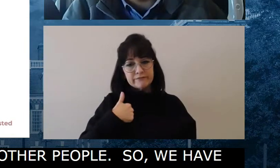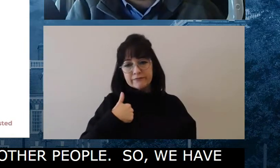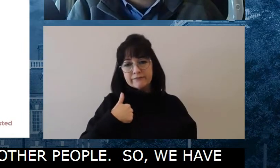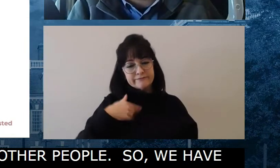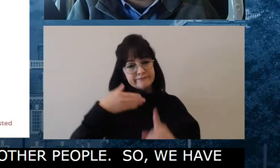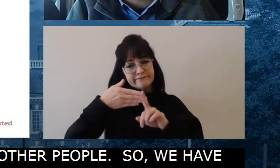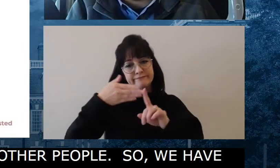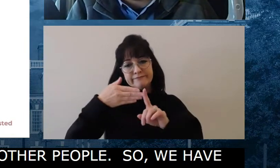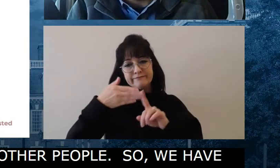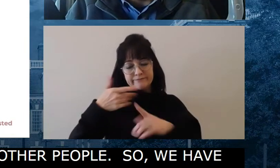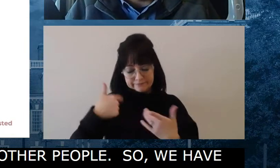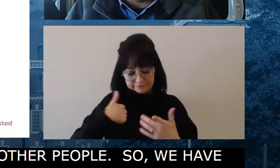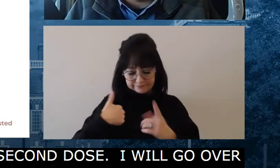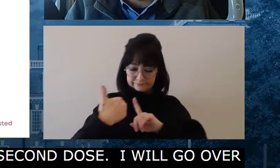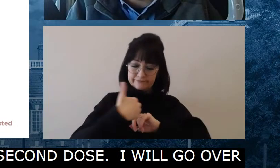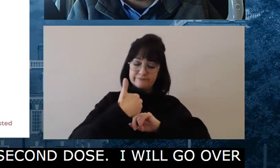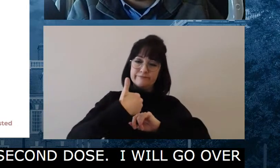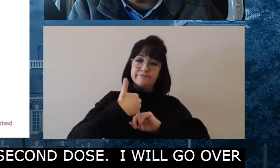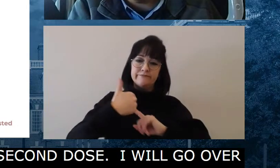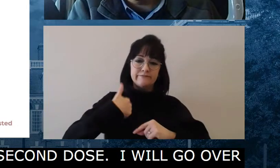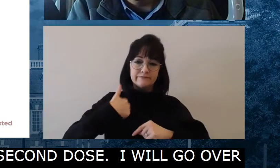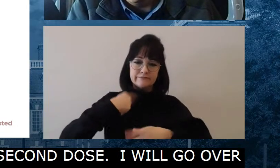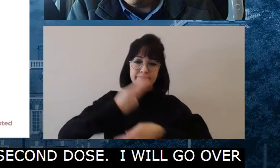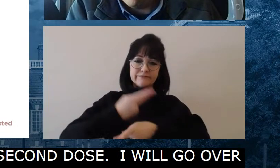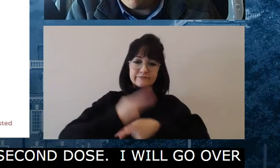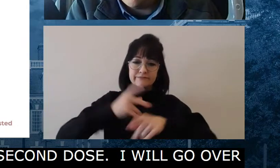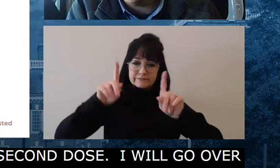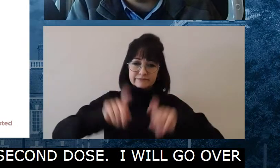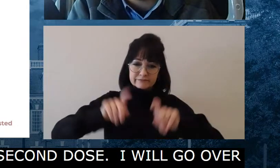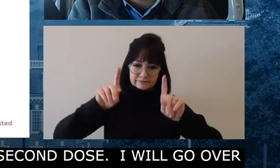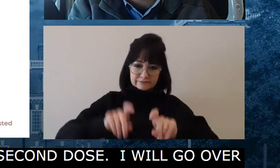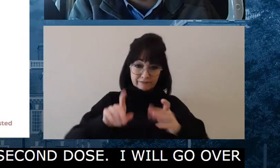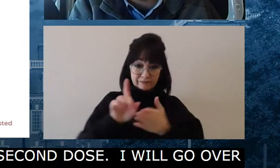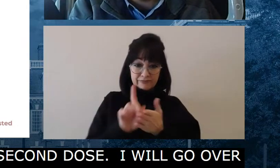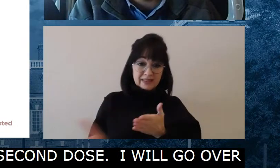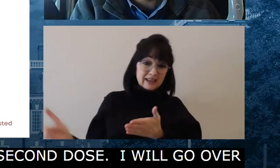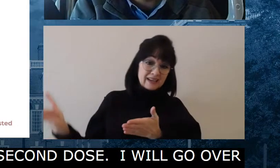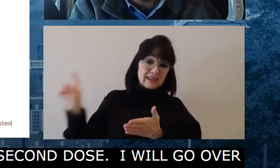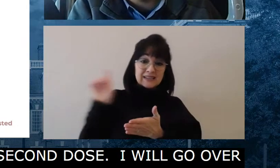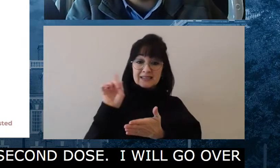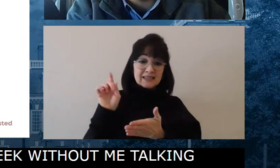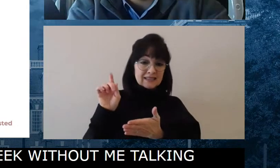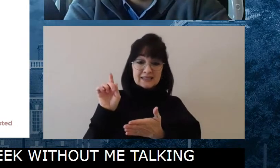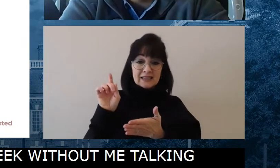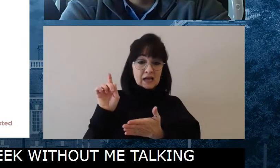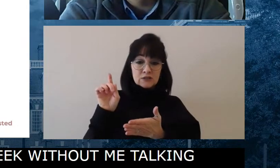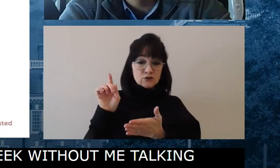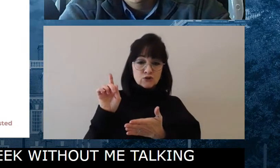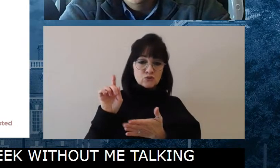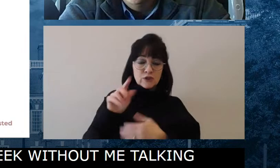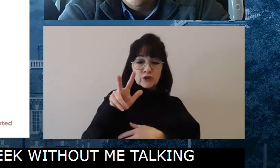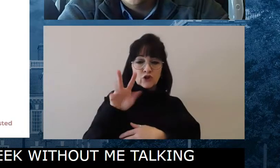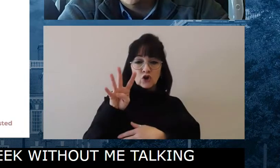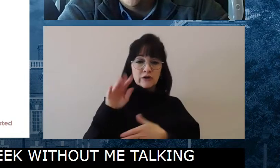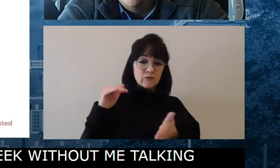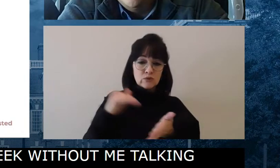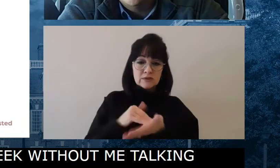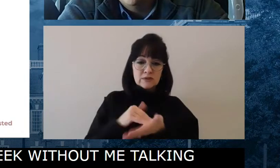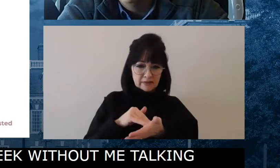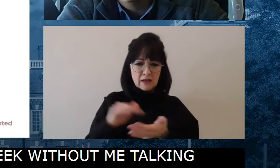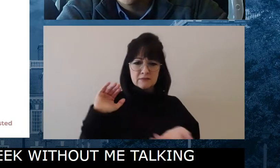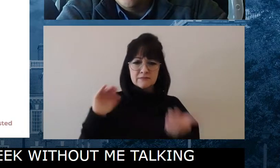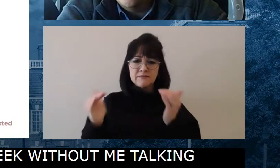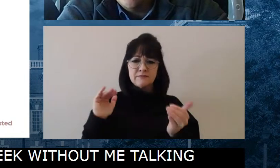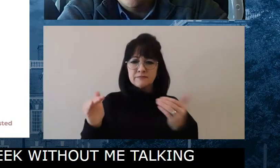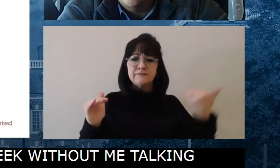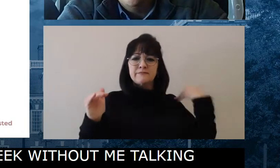I think last week I was telling you, hey, we went 49,000 to 41,000 because of weather. And then of course we had 2 bad days last week, and we lost